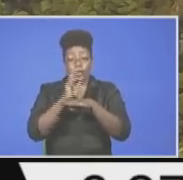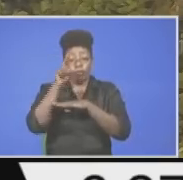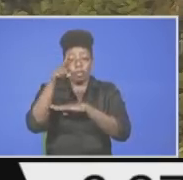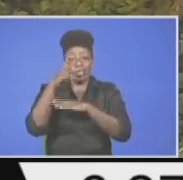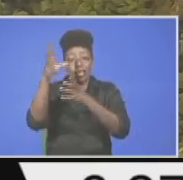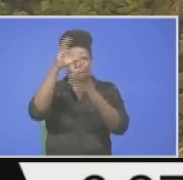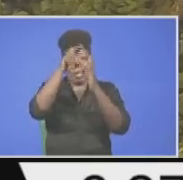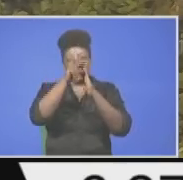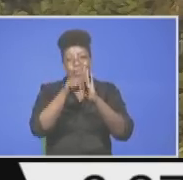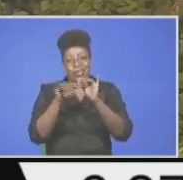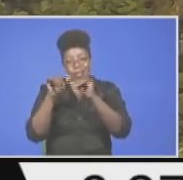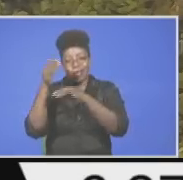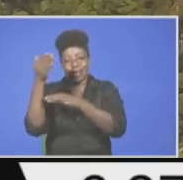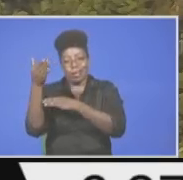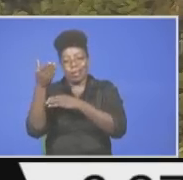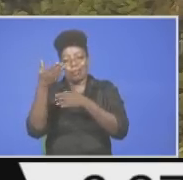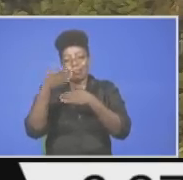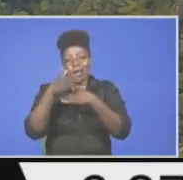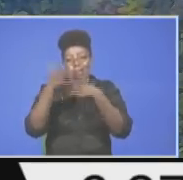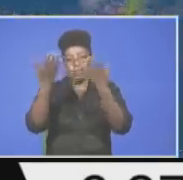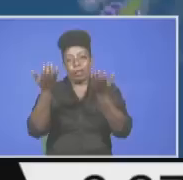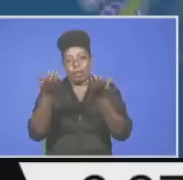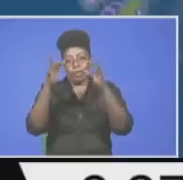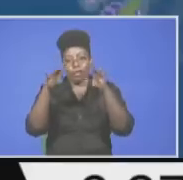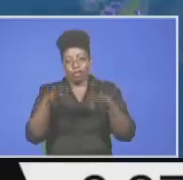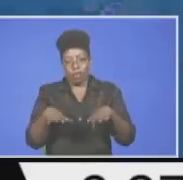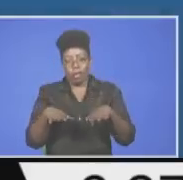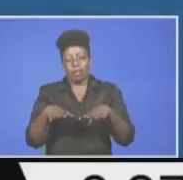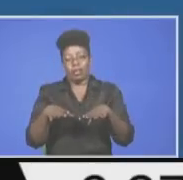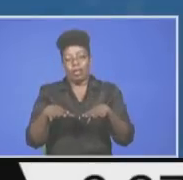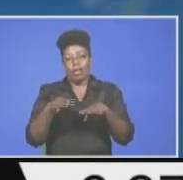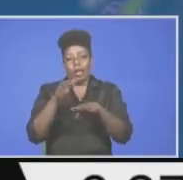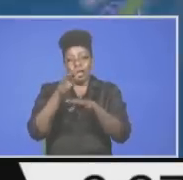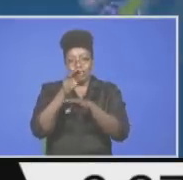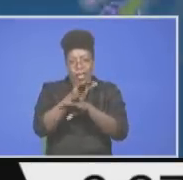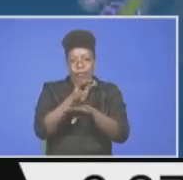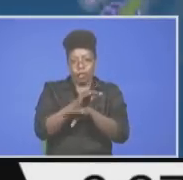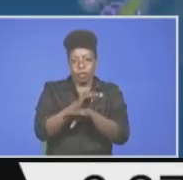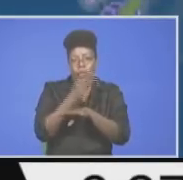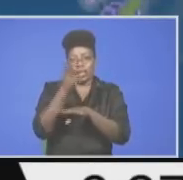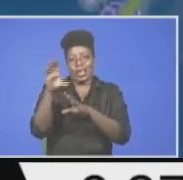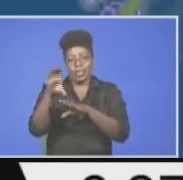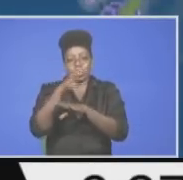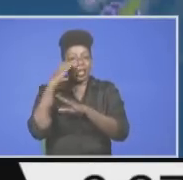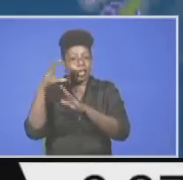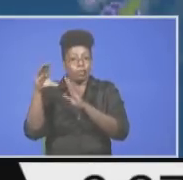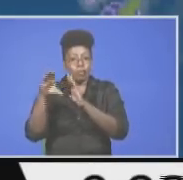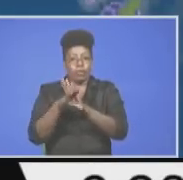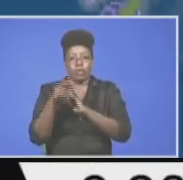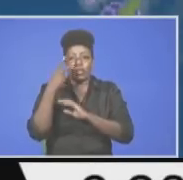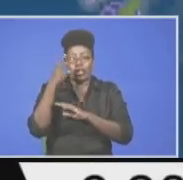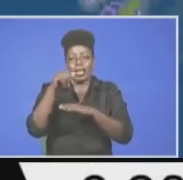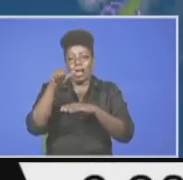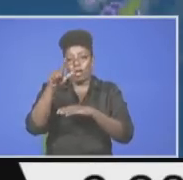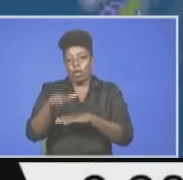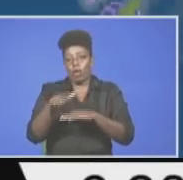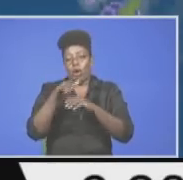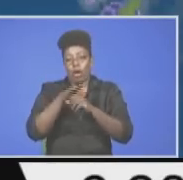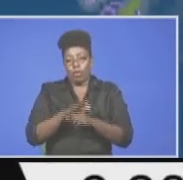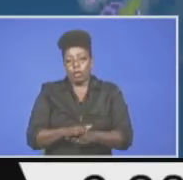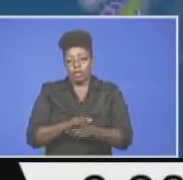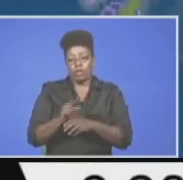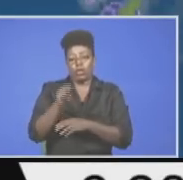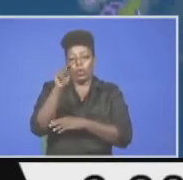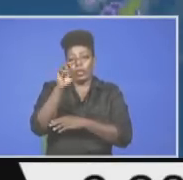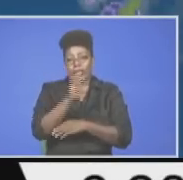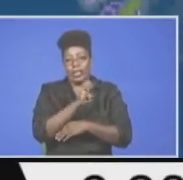some heavy rains that fell over parts of New Providence this afternoon. And taking a look at our satellite picture, you can see that low pressure to the northeast of